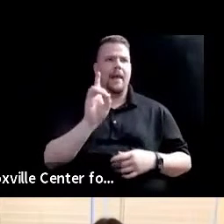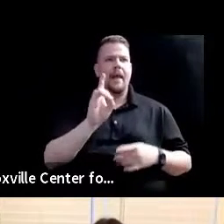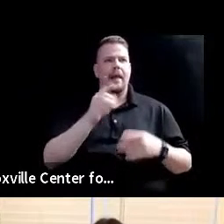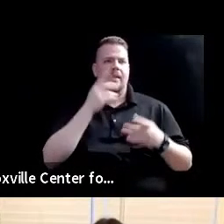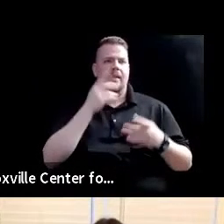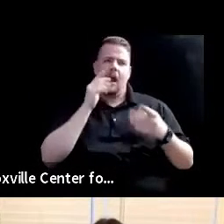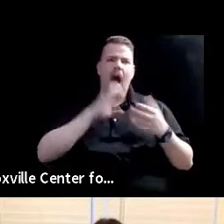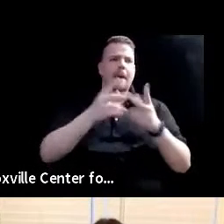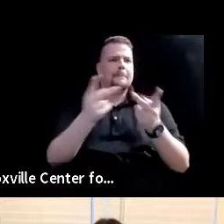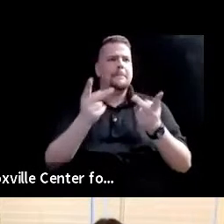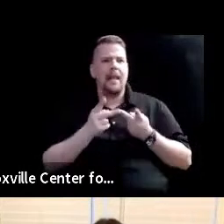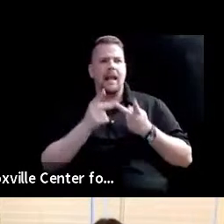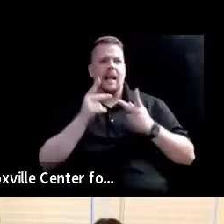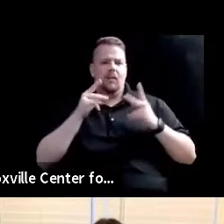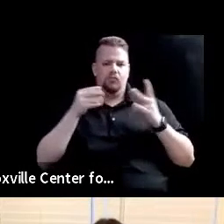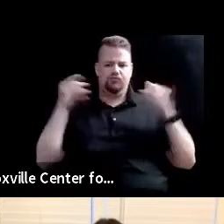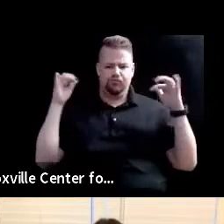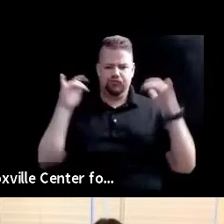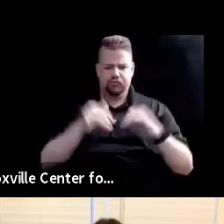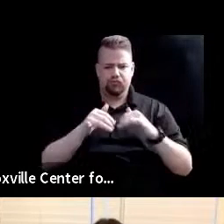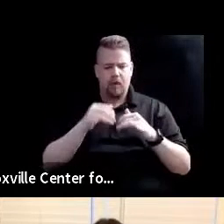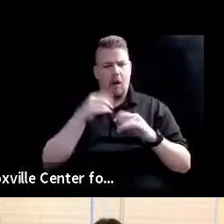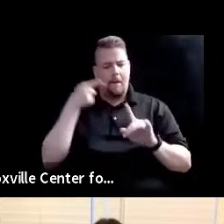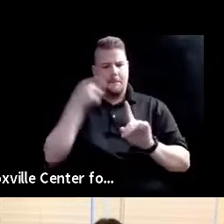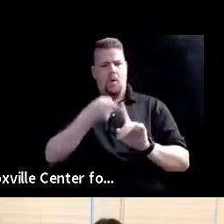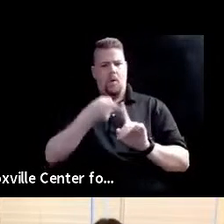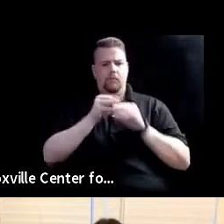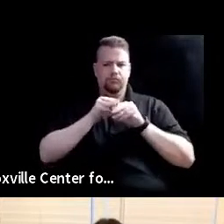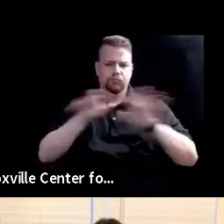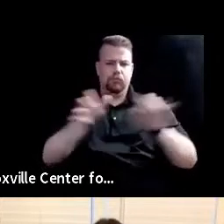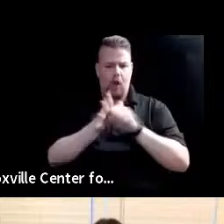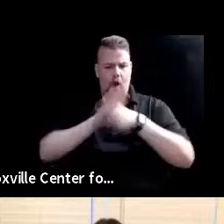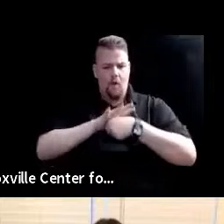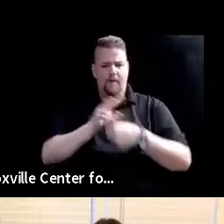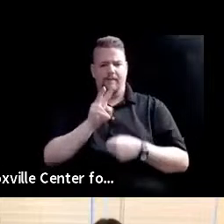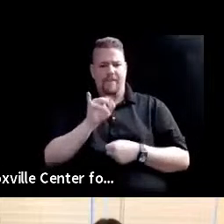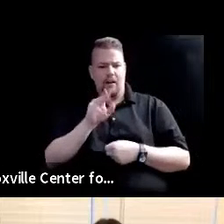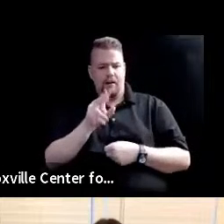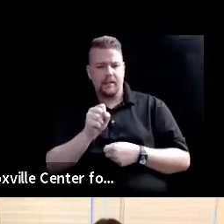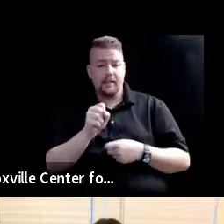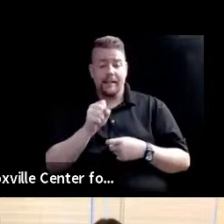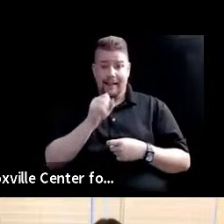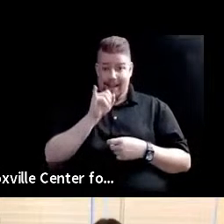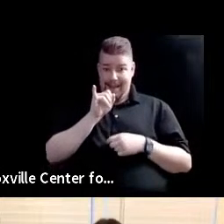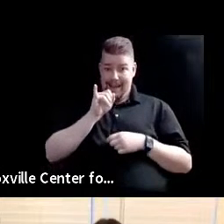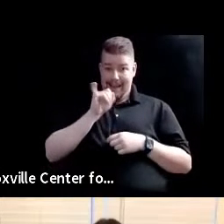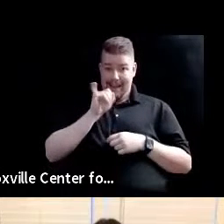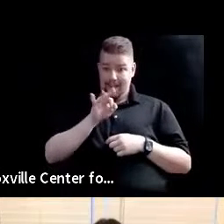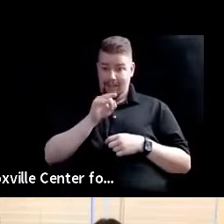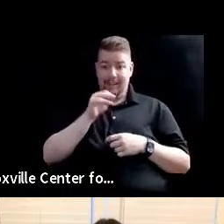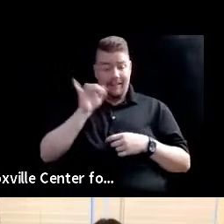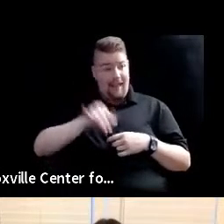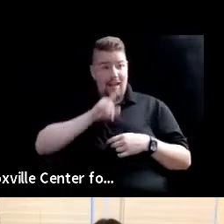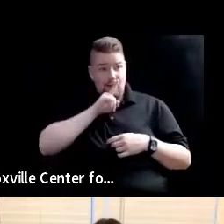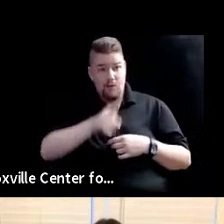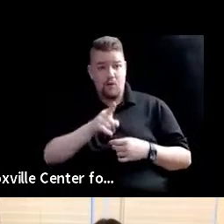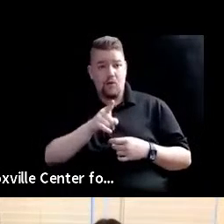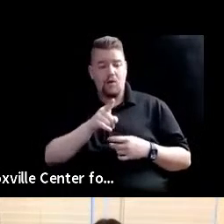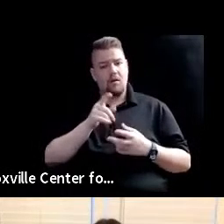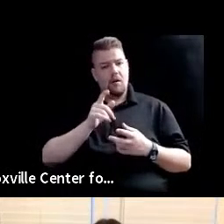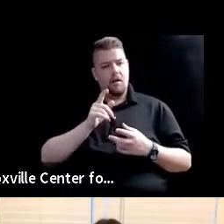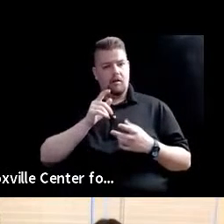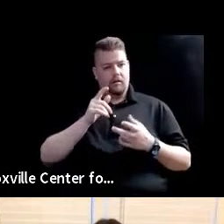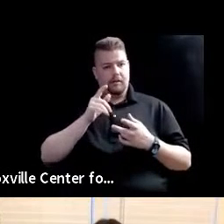the big point for the spread of the COVID virus. If it were that